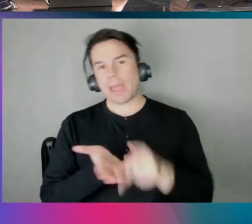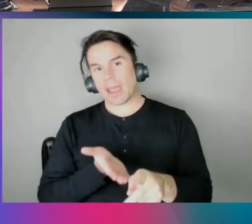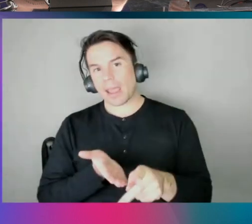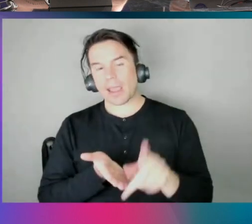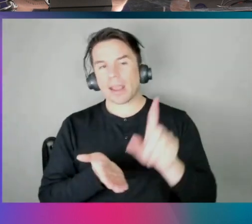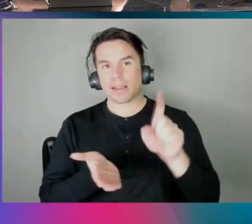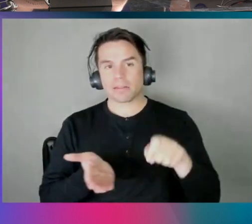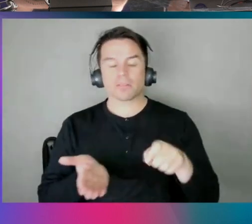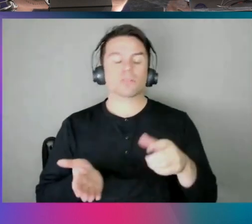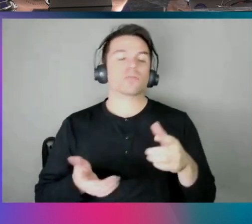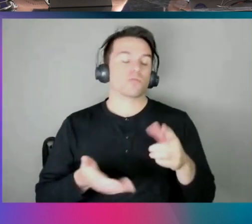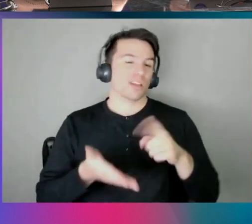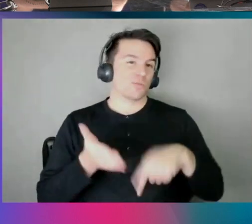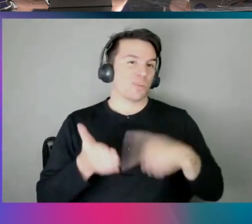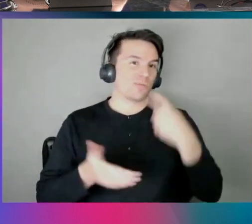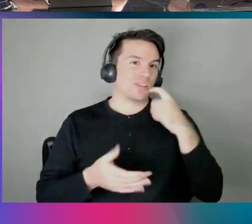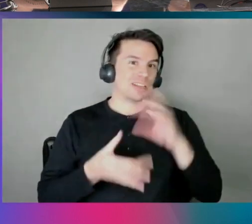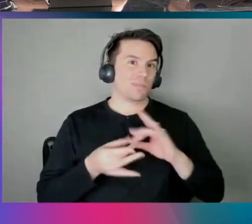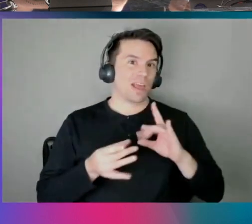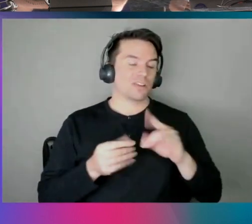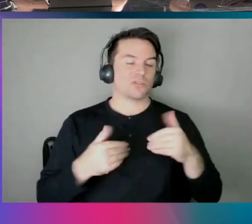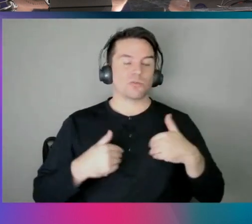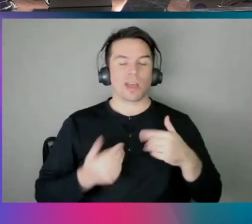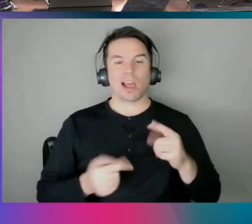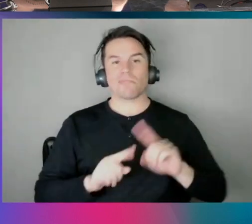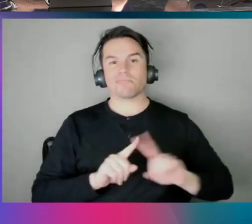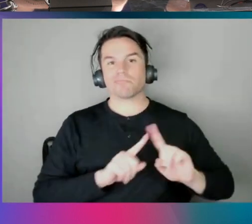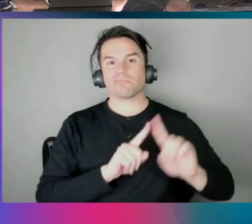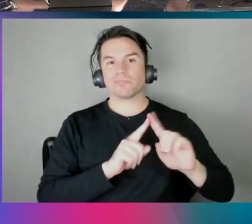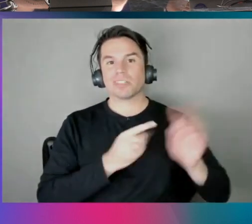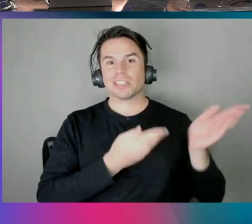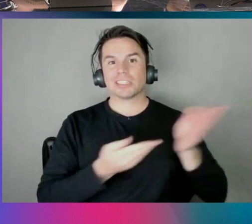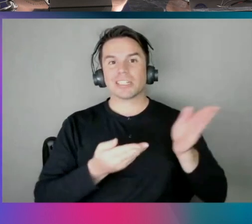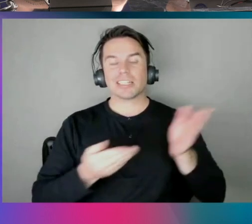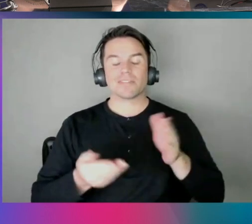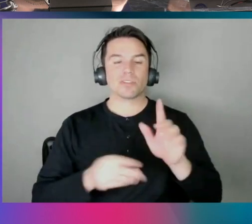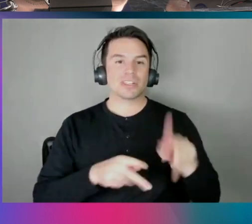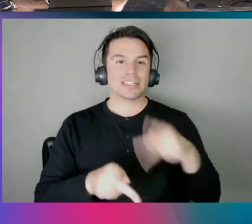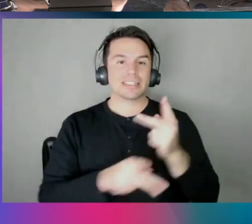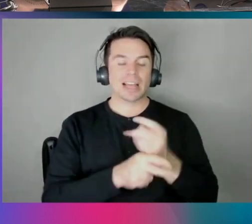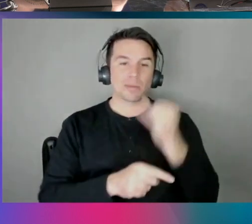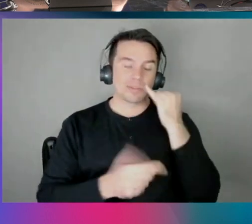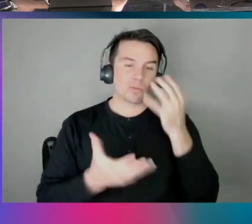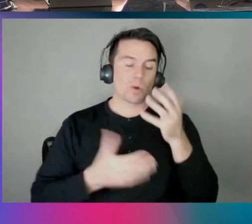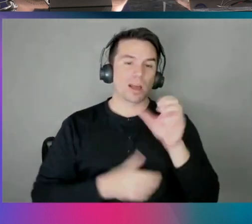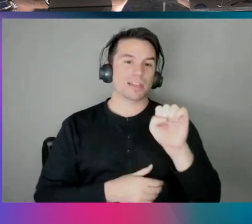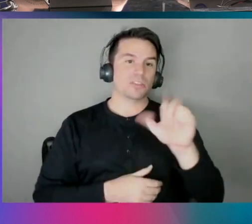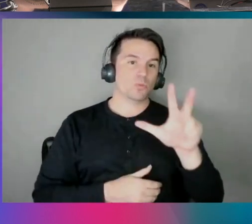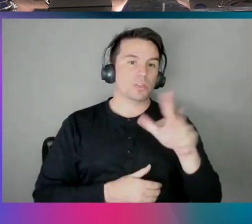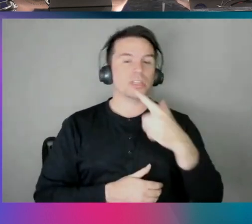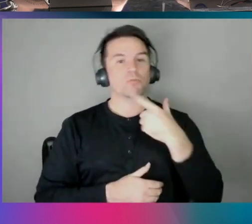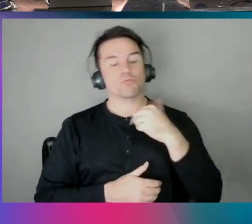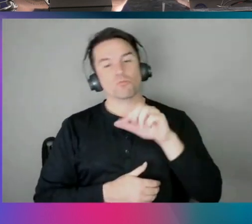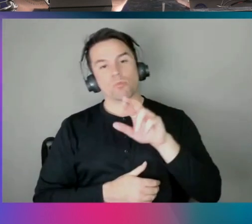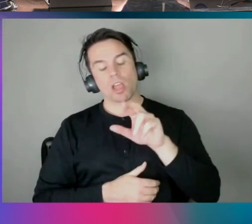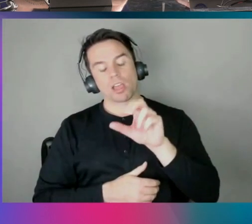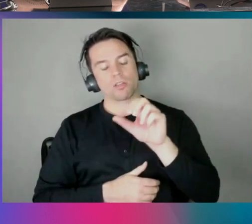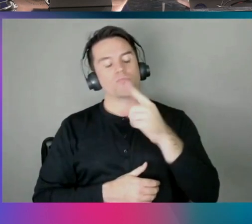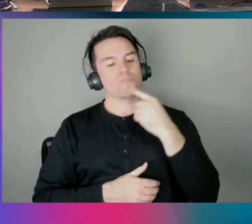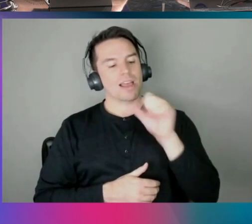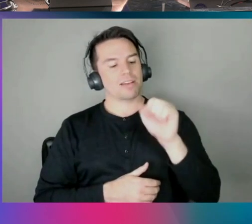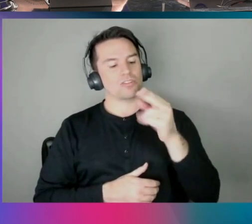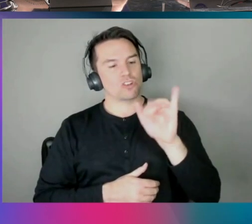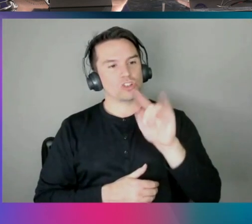You have different delivery types, whether you want to consume the data in an S3 or a Redshift or APIs.